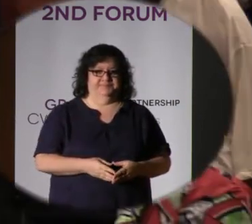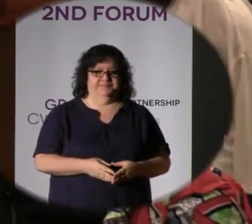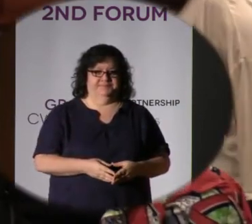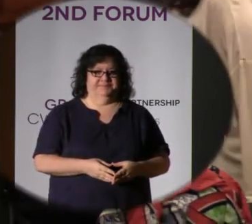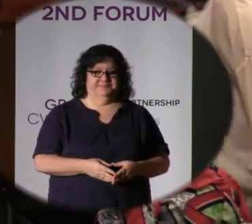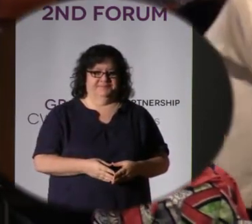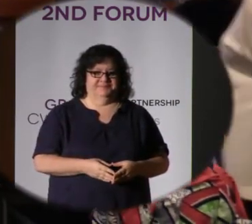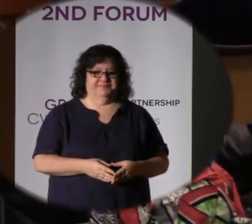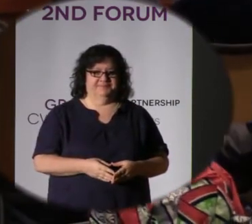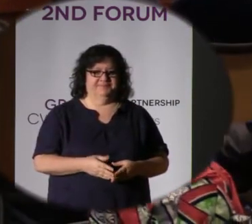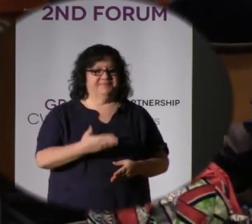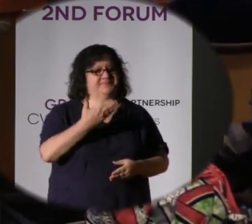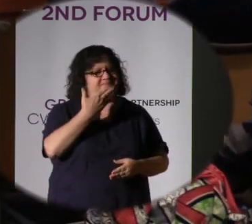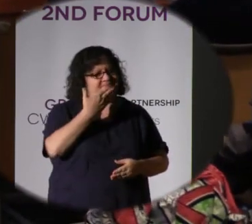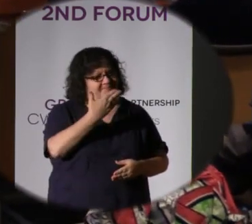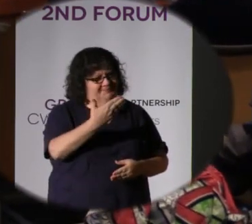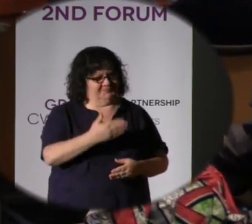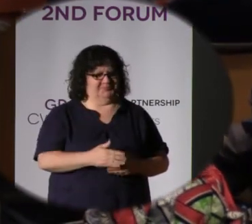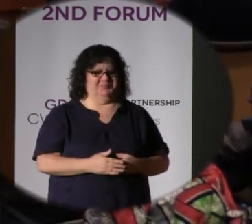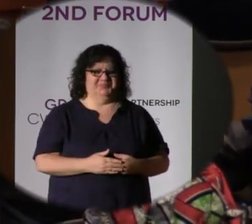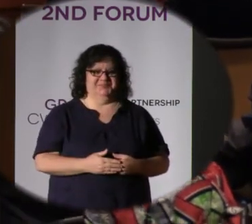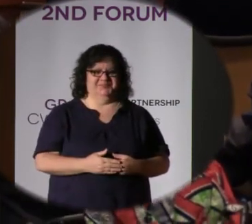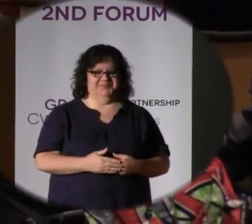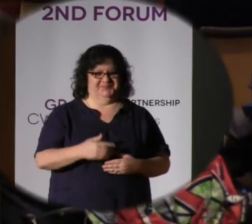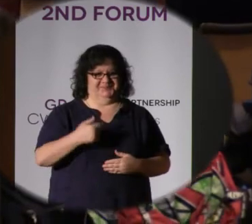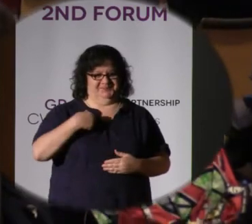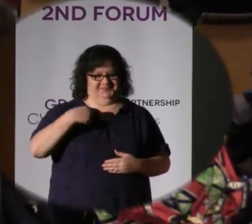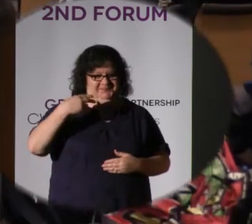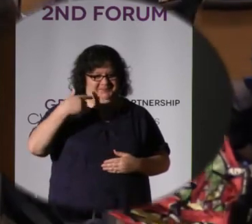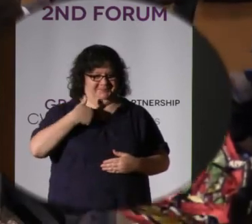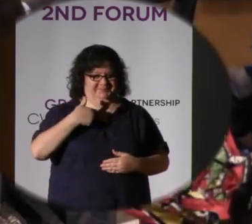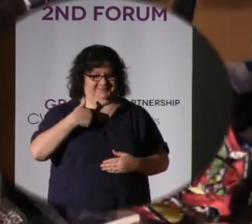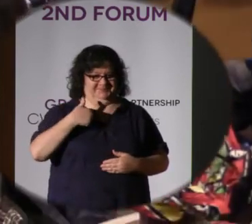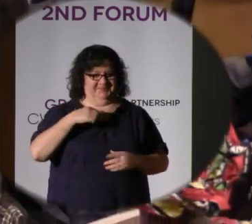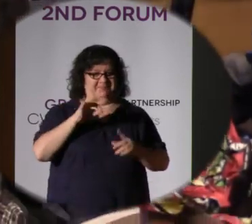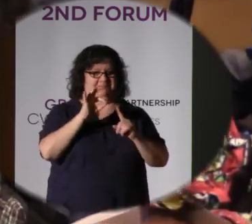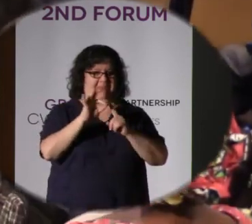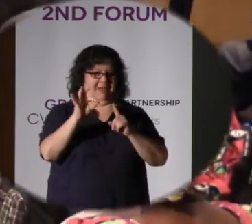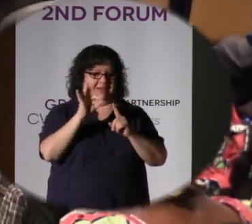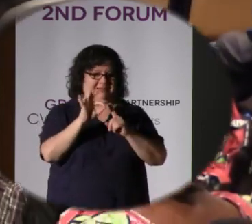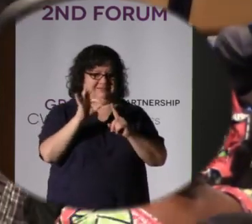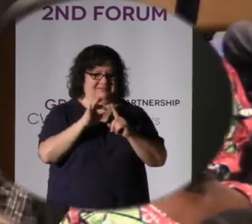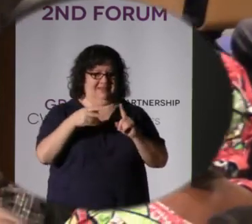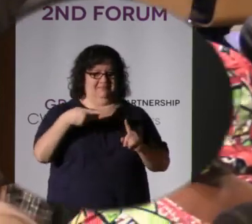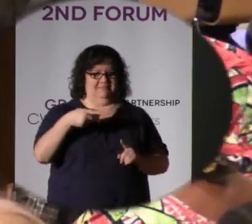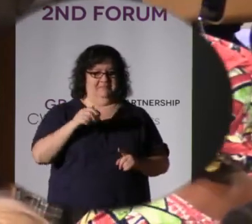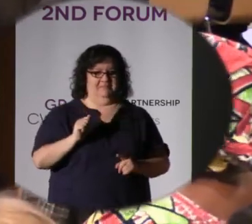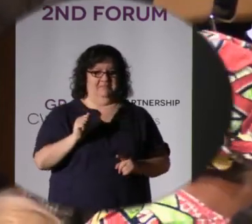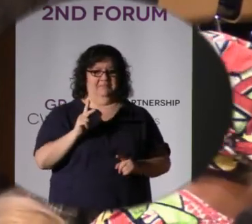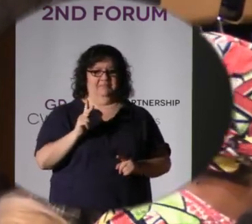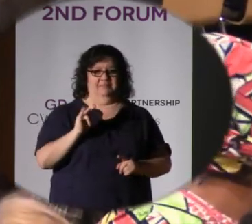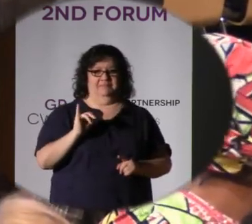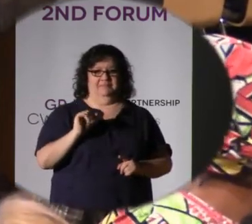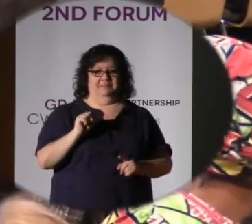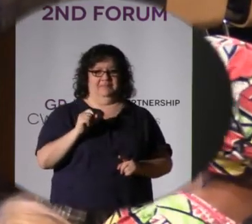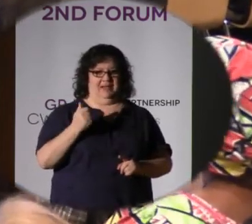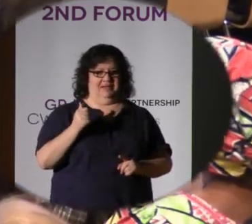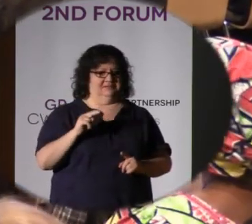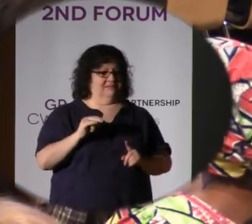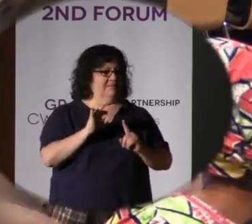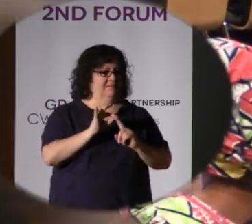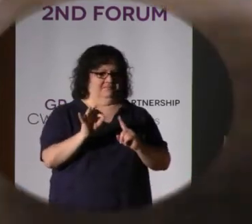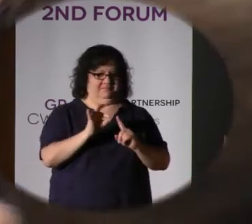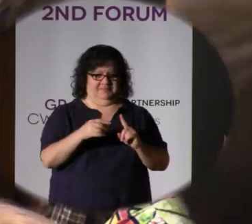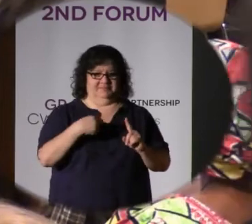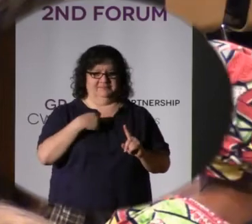Thank you very much. I'm Abia Akram from Pakistan with the Disabled People International as a global coordinator for young women with